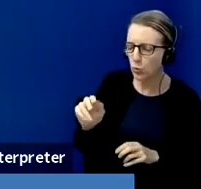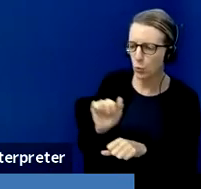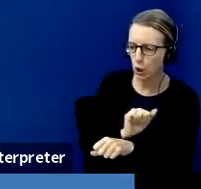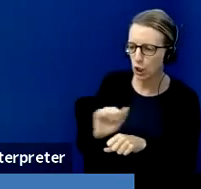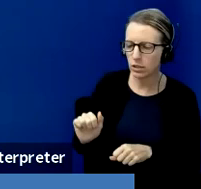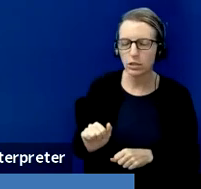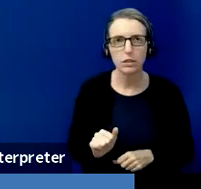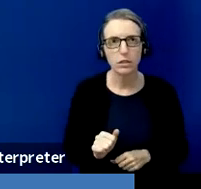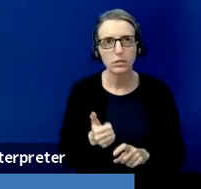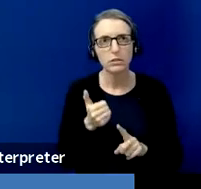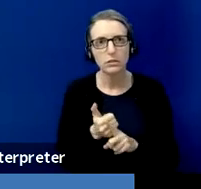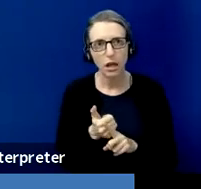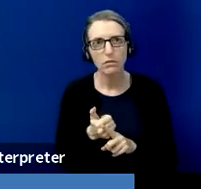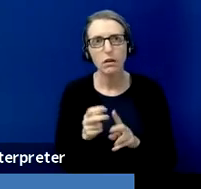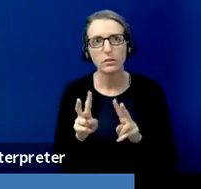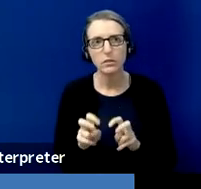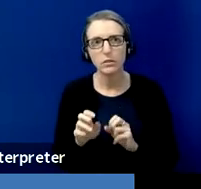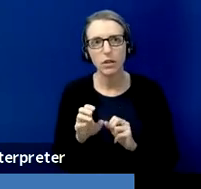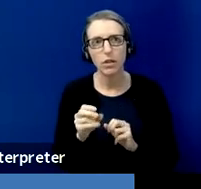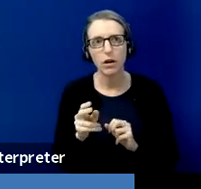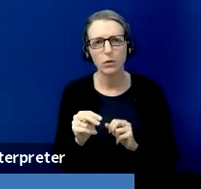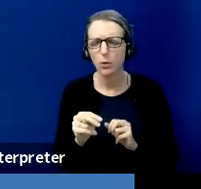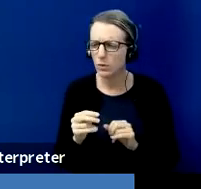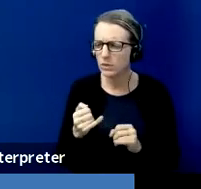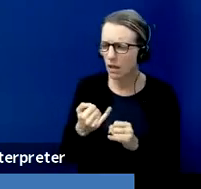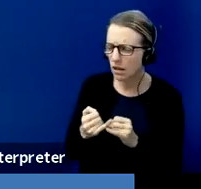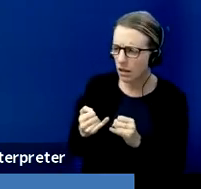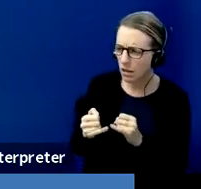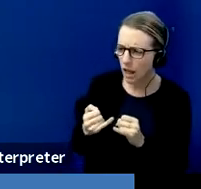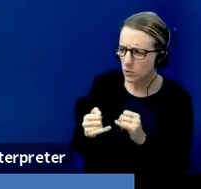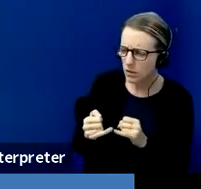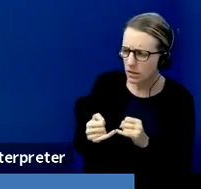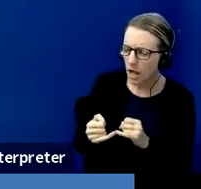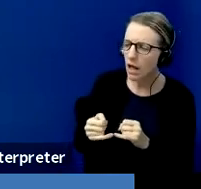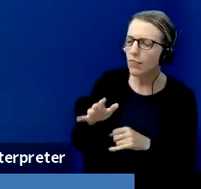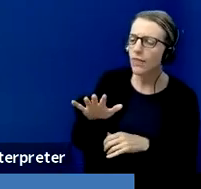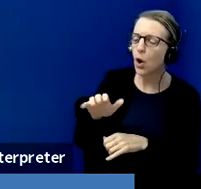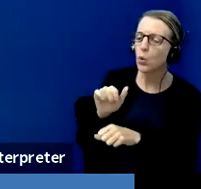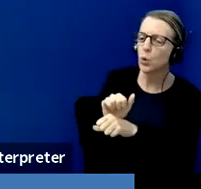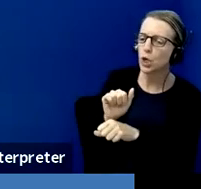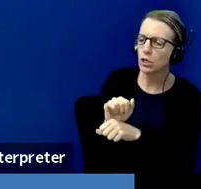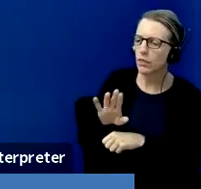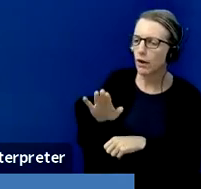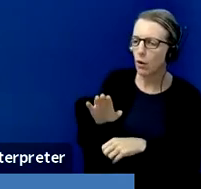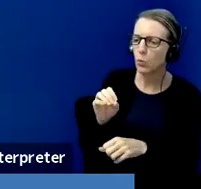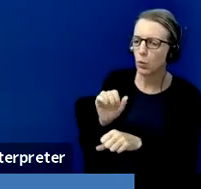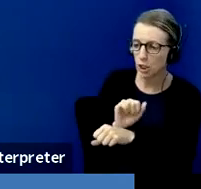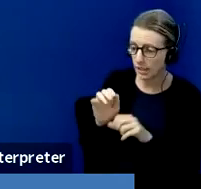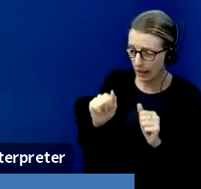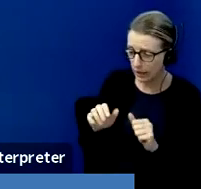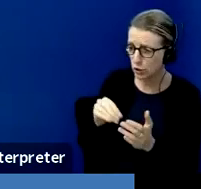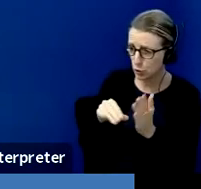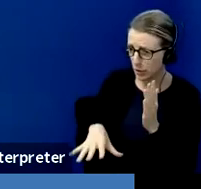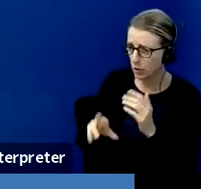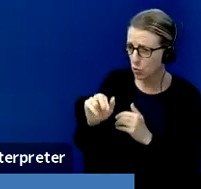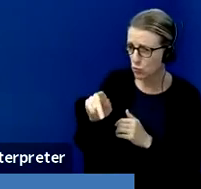own. What was the last word? Yeah, their own work. So like, for example, could a student give themselves a rating on a